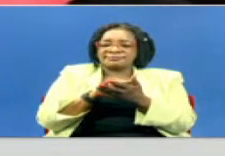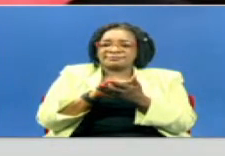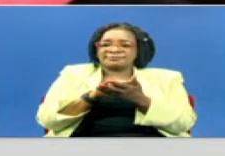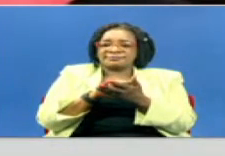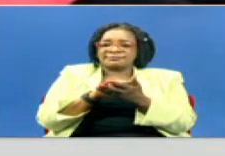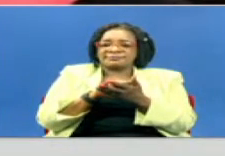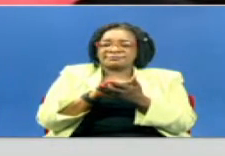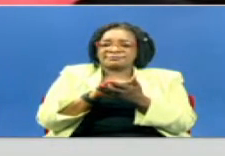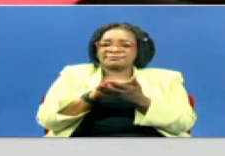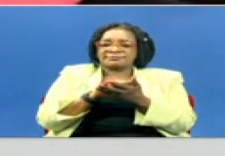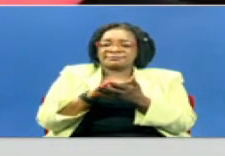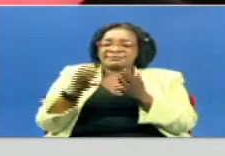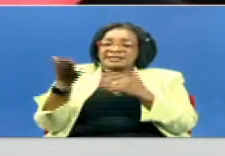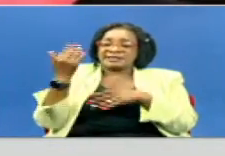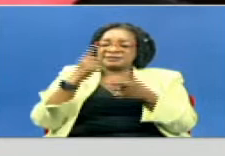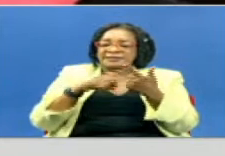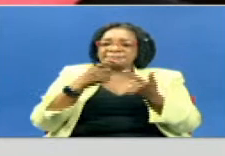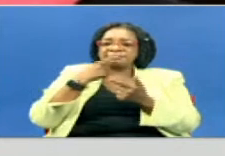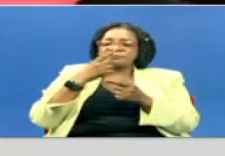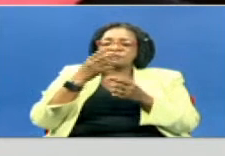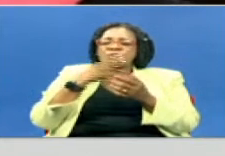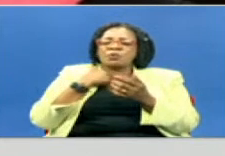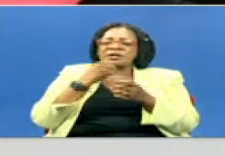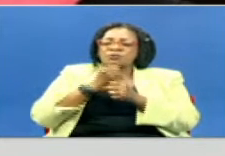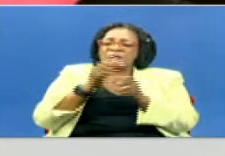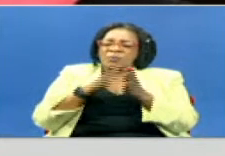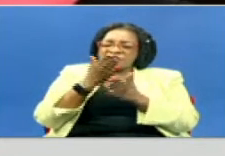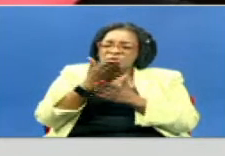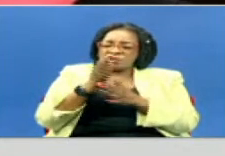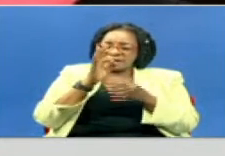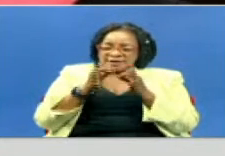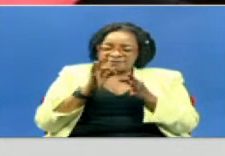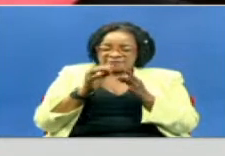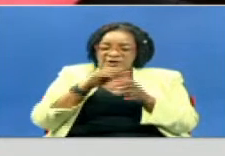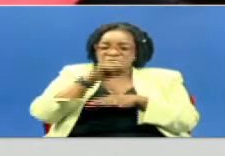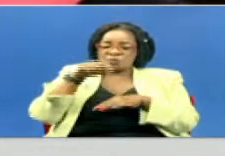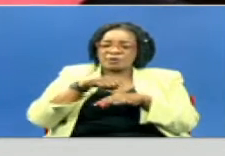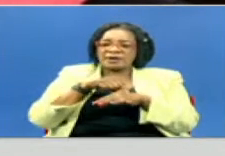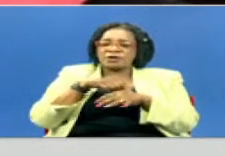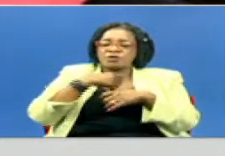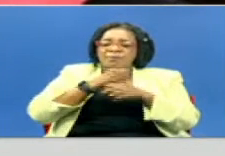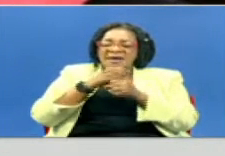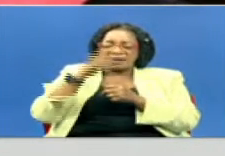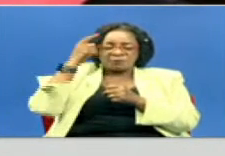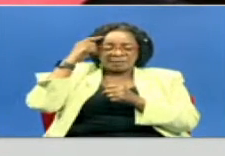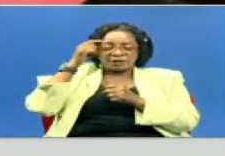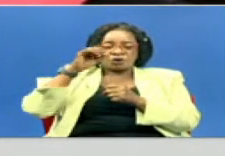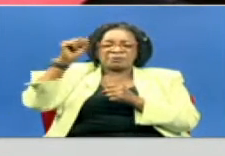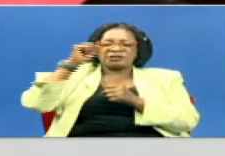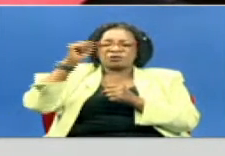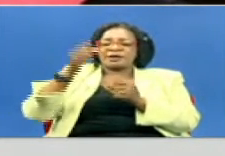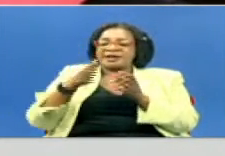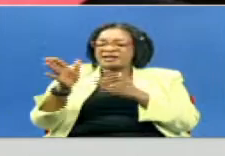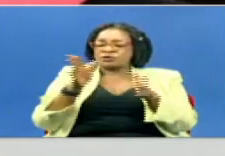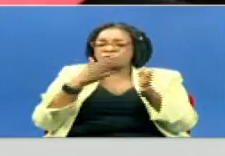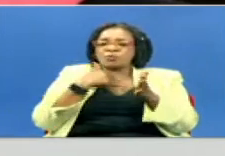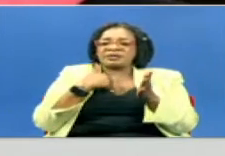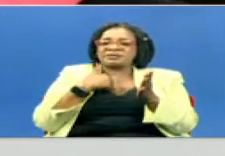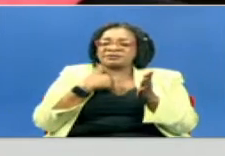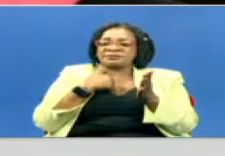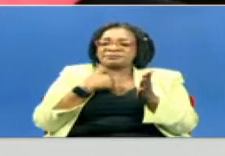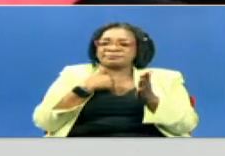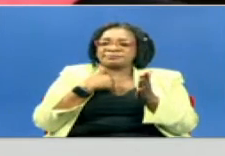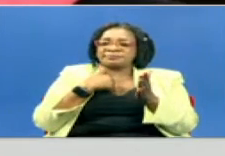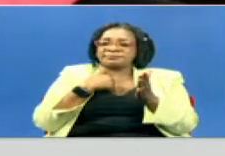as well, last year, he said he's willing to work with you if and when you do make up your mind on the political direction you want to take. Has there